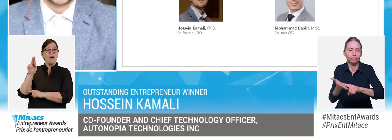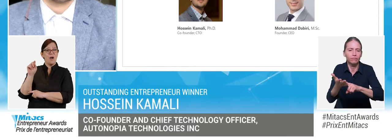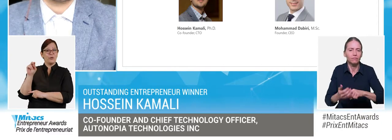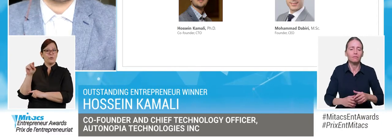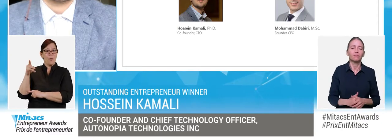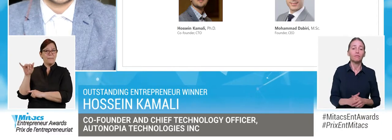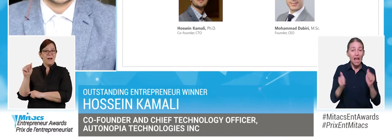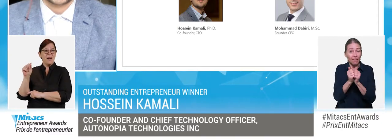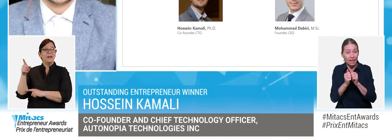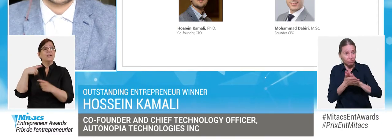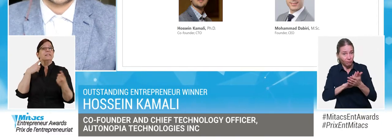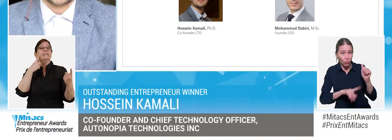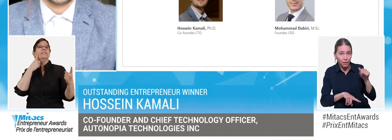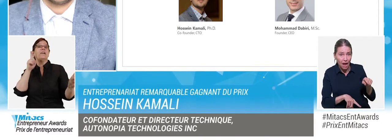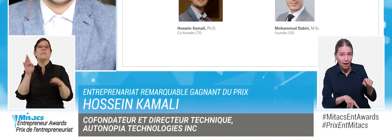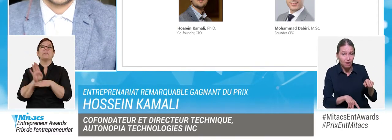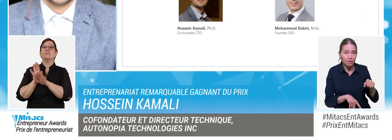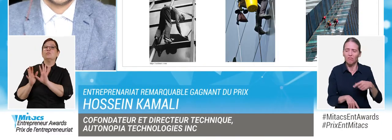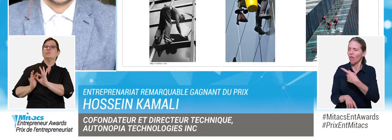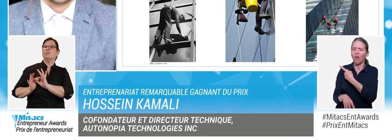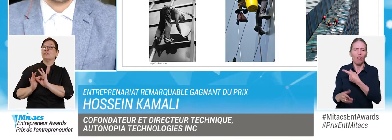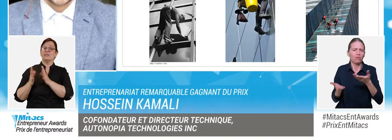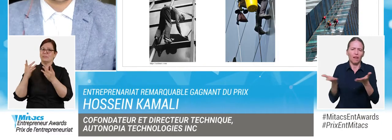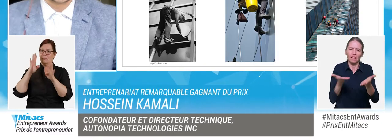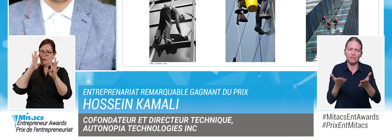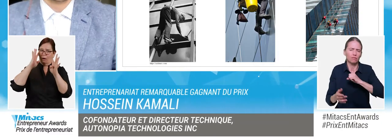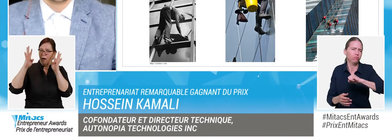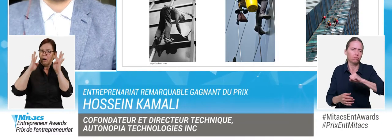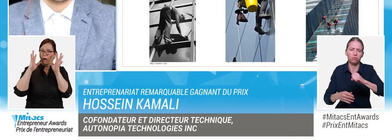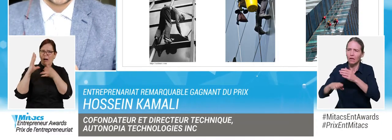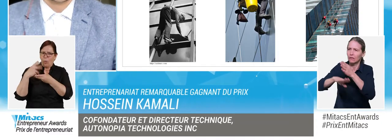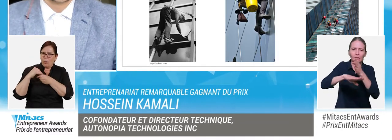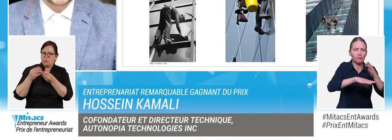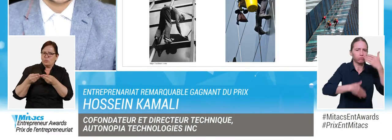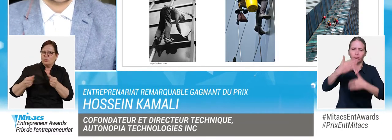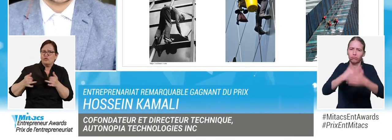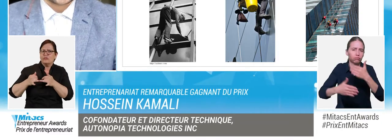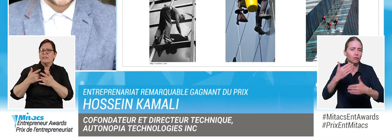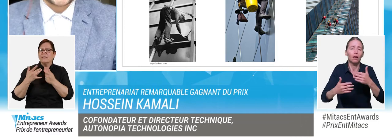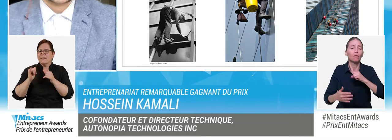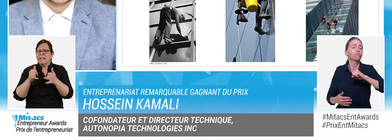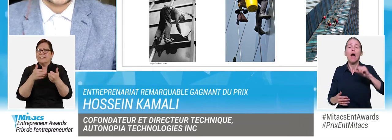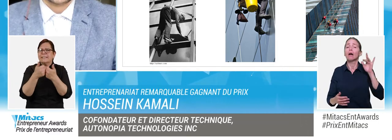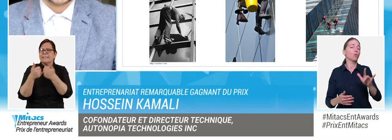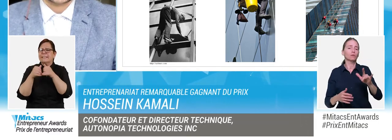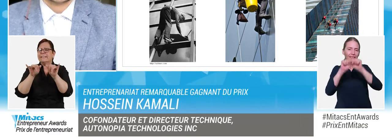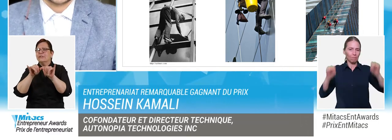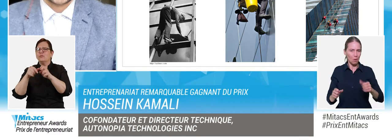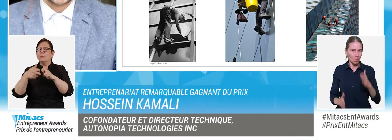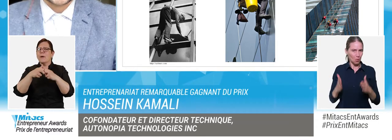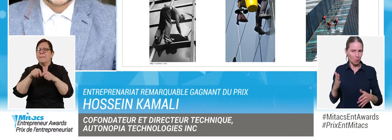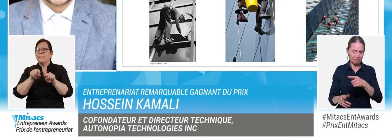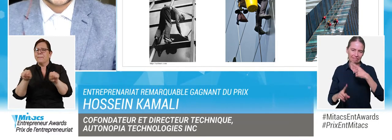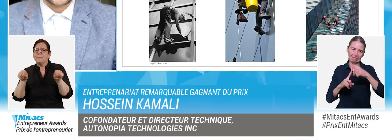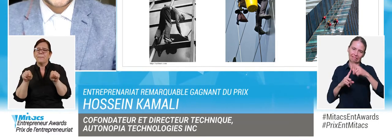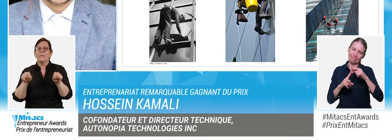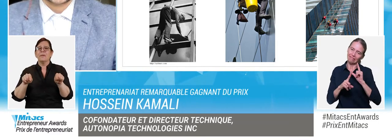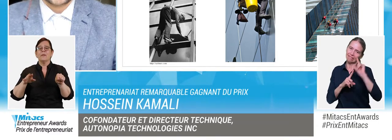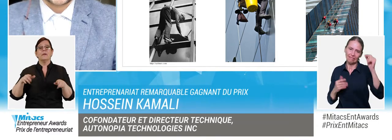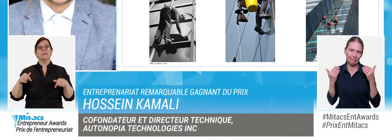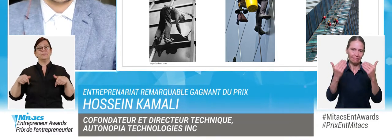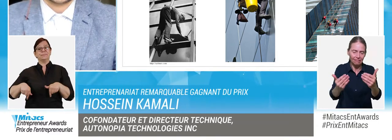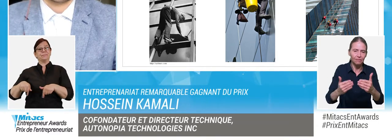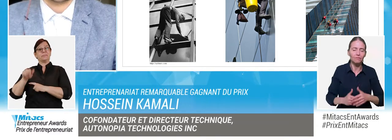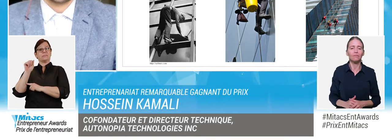particularly challenging engineering problem. In Autonopia, we automate rope access services using